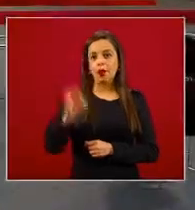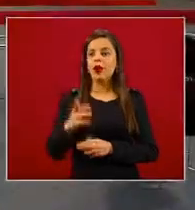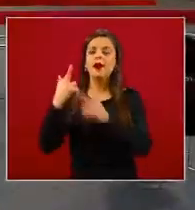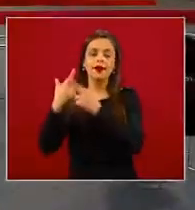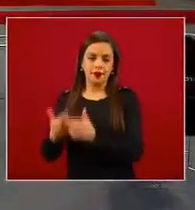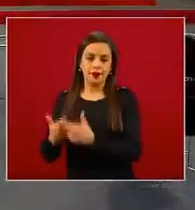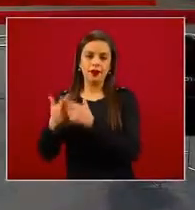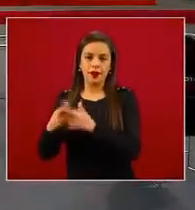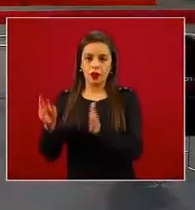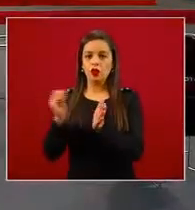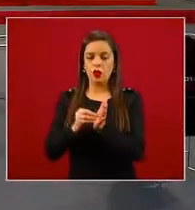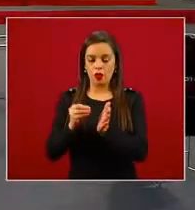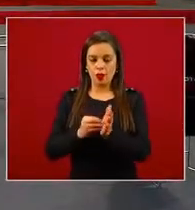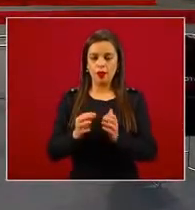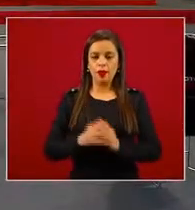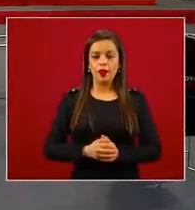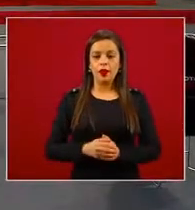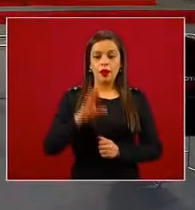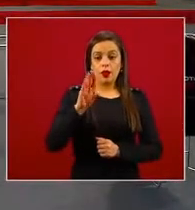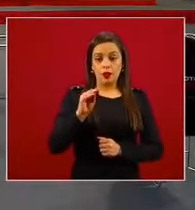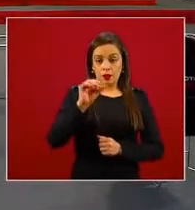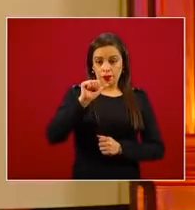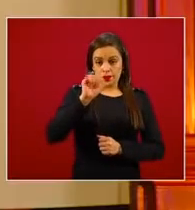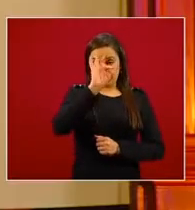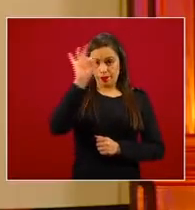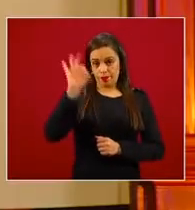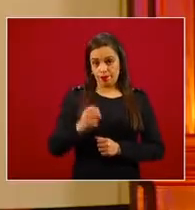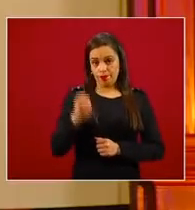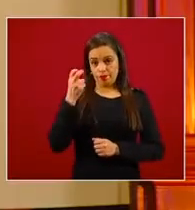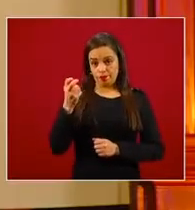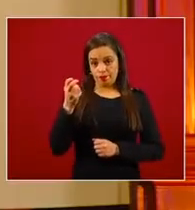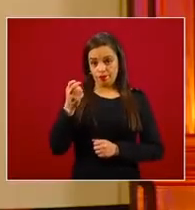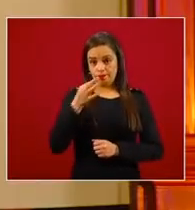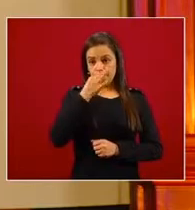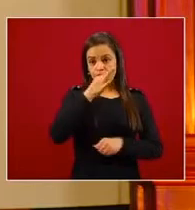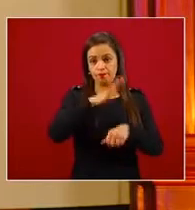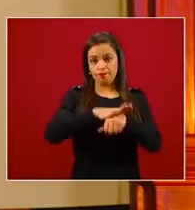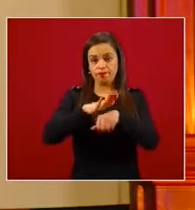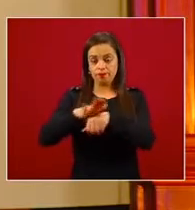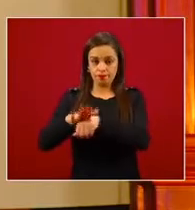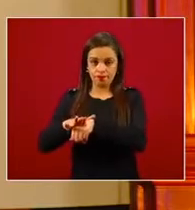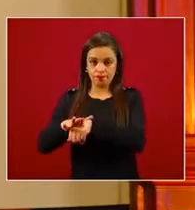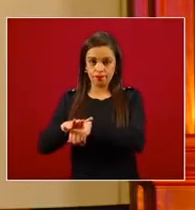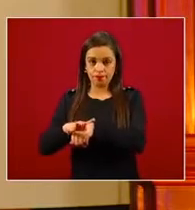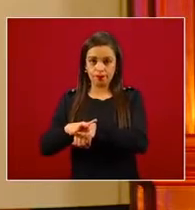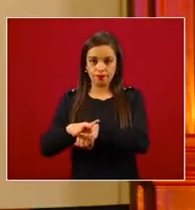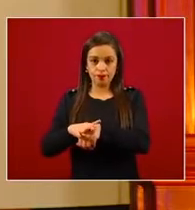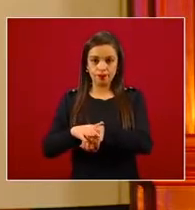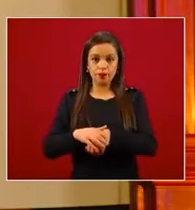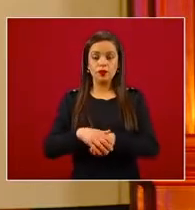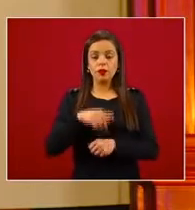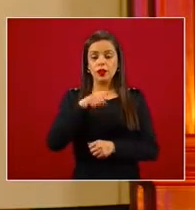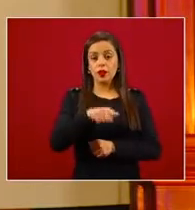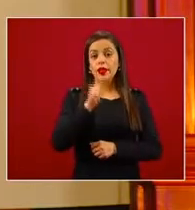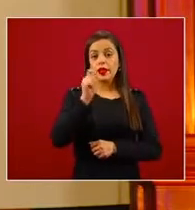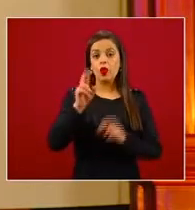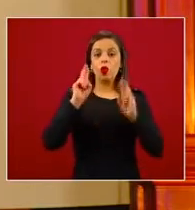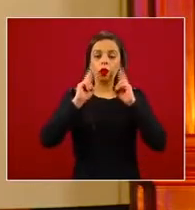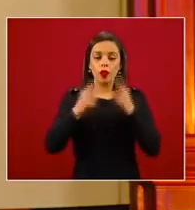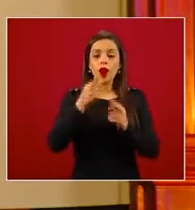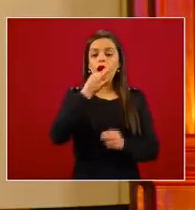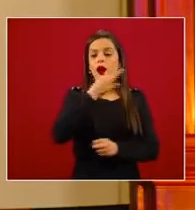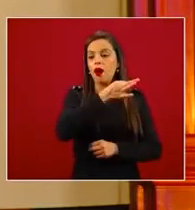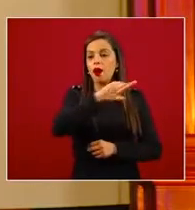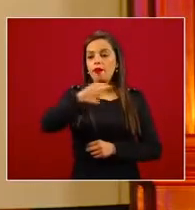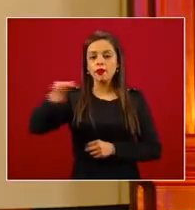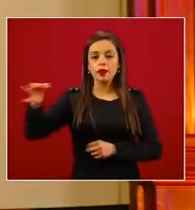sorry, 61% still available. So 96% is our data right now, which is the number of